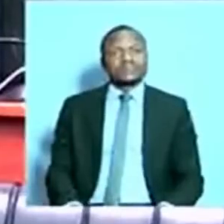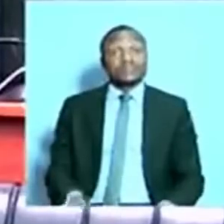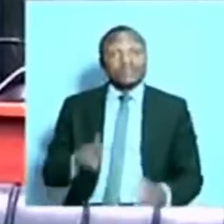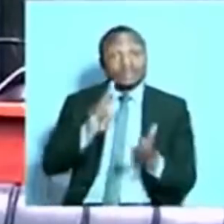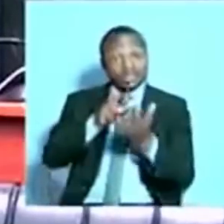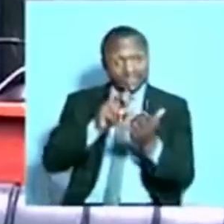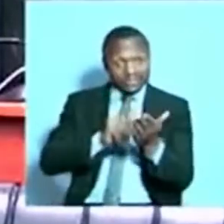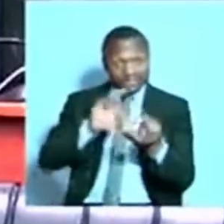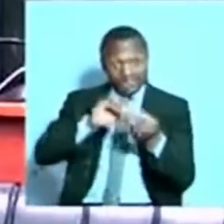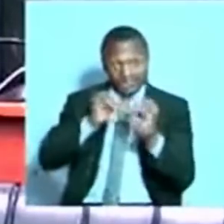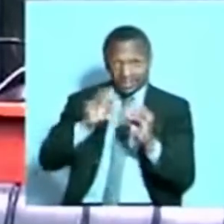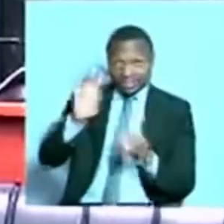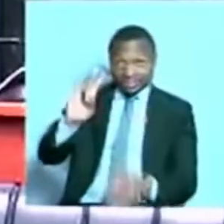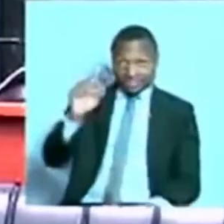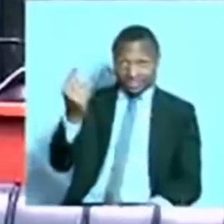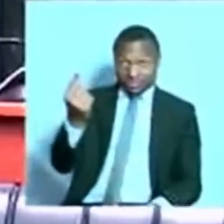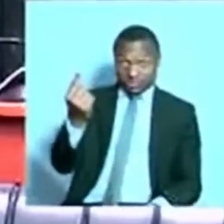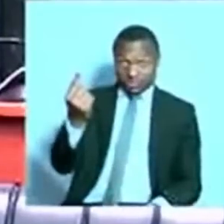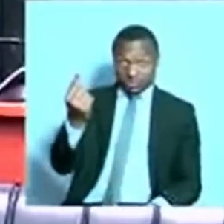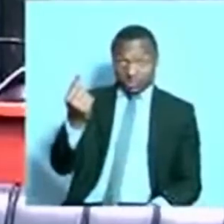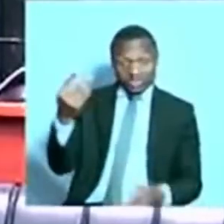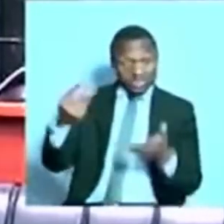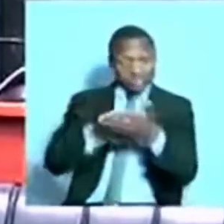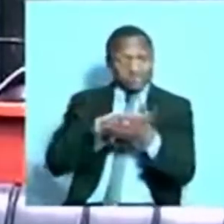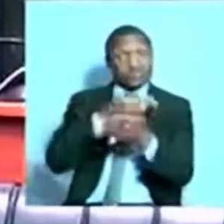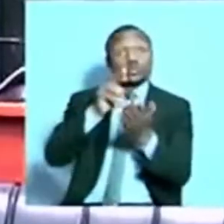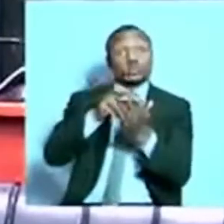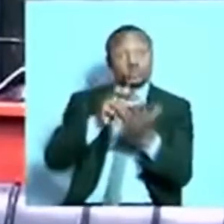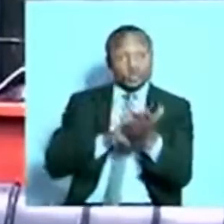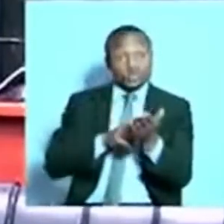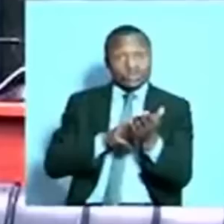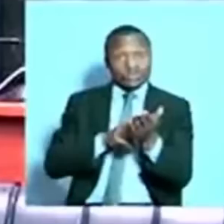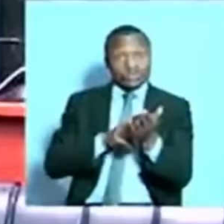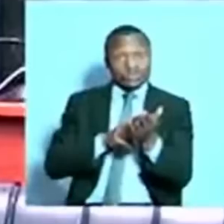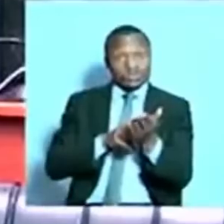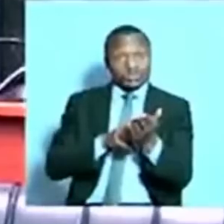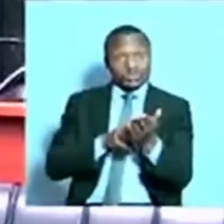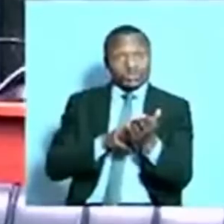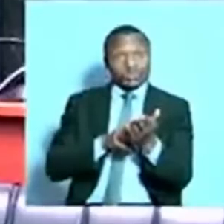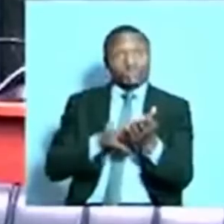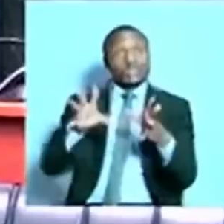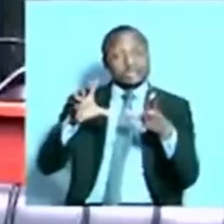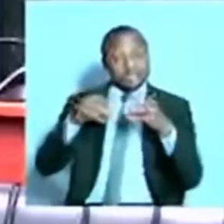Standing Order number 71, in these new standing orders which were recently adopted,